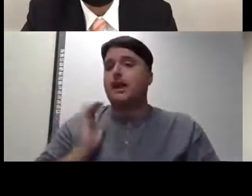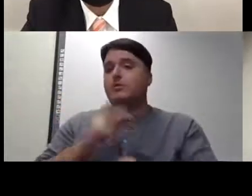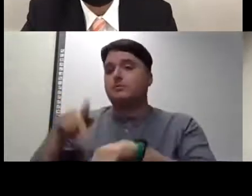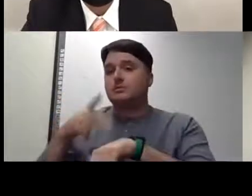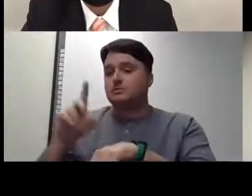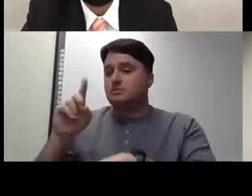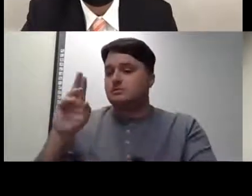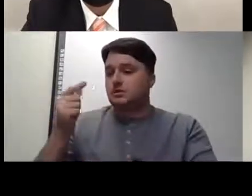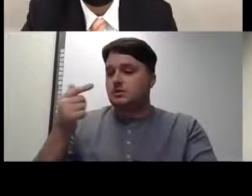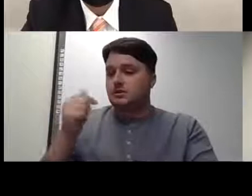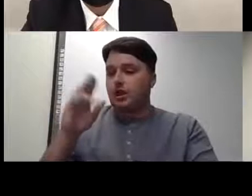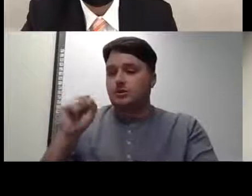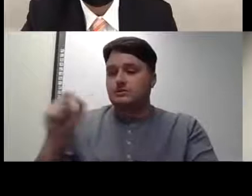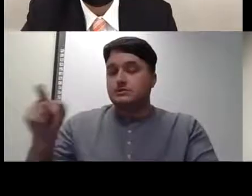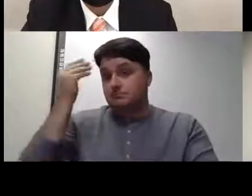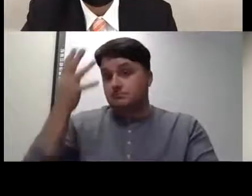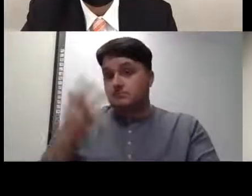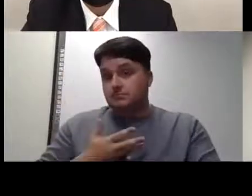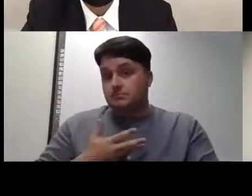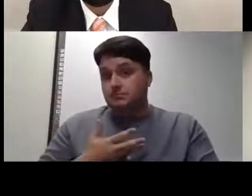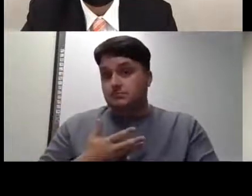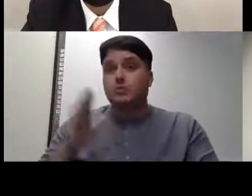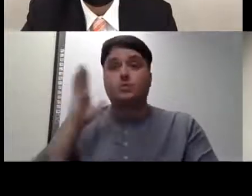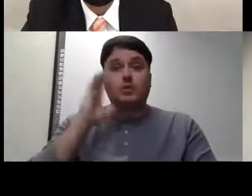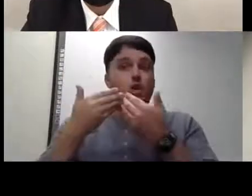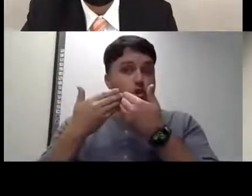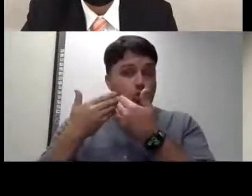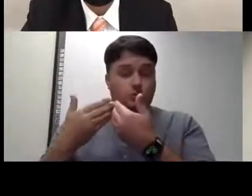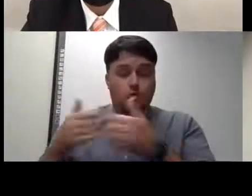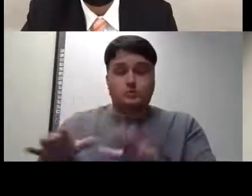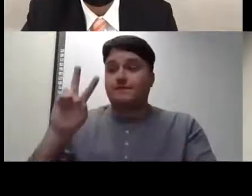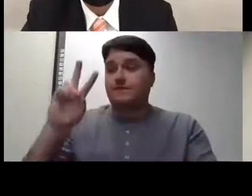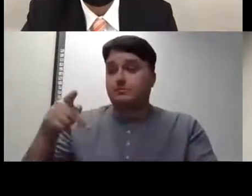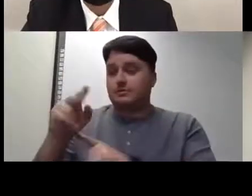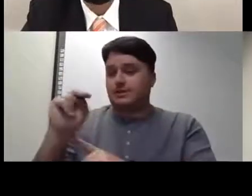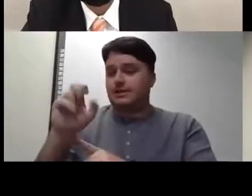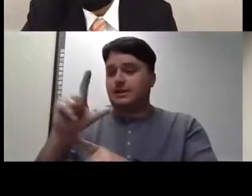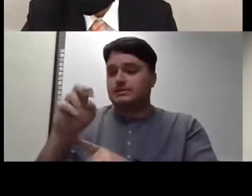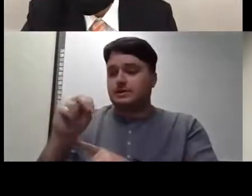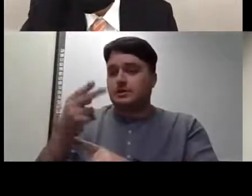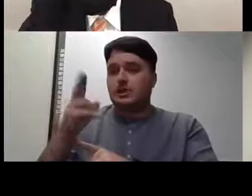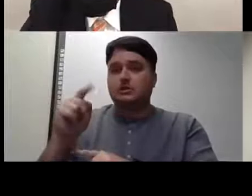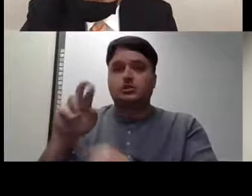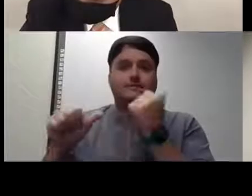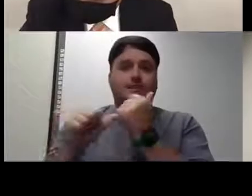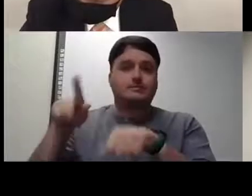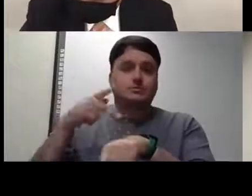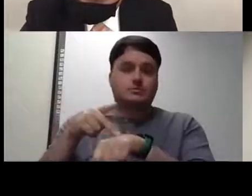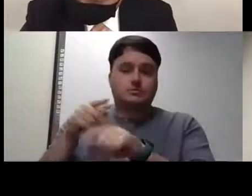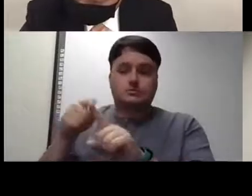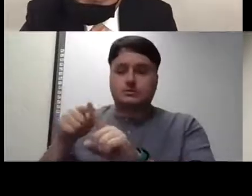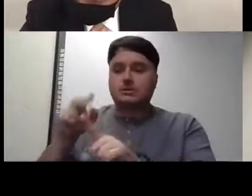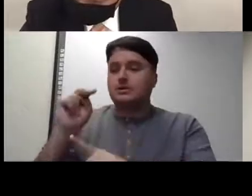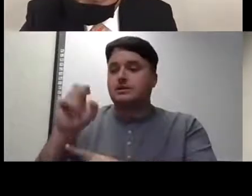principal, let us know that we would be losing our vice principal, Nelson Hunter. Nelson Hunter